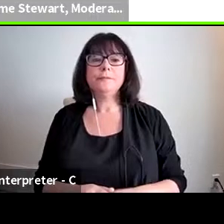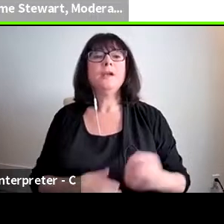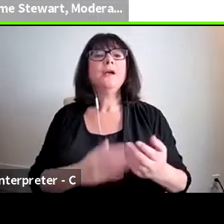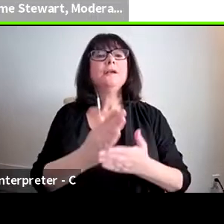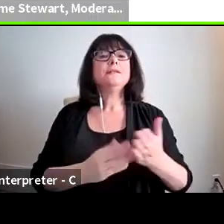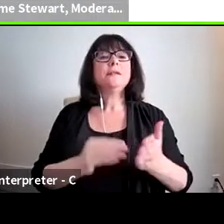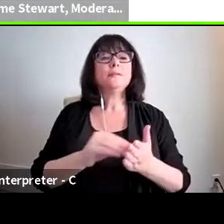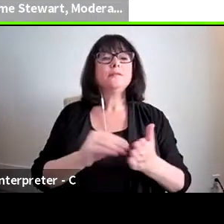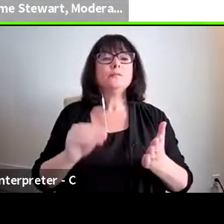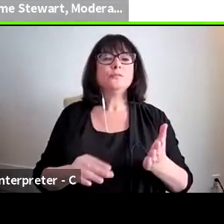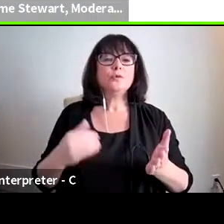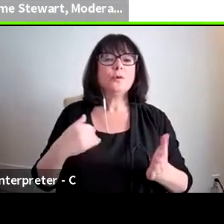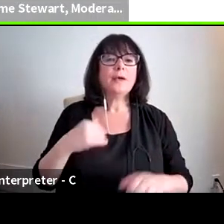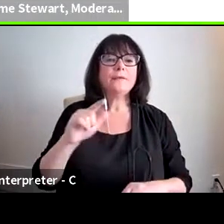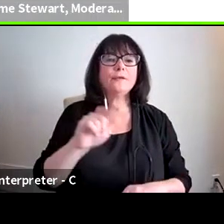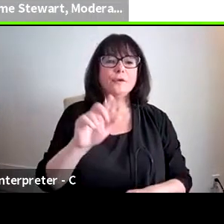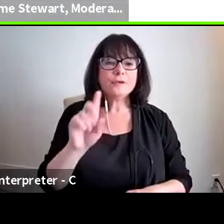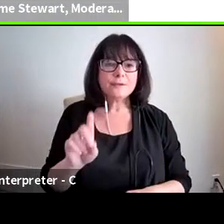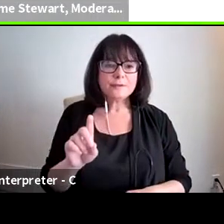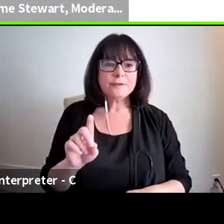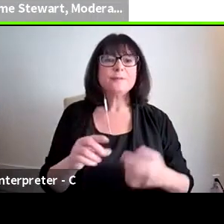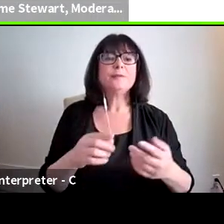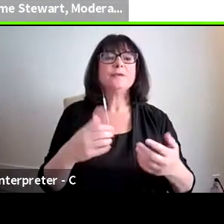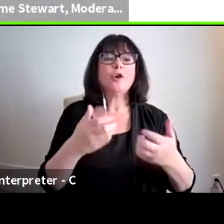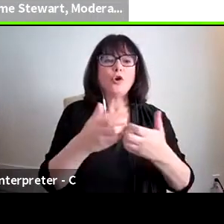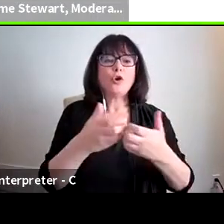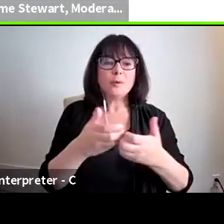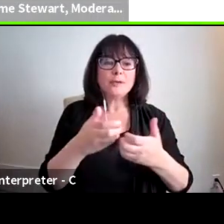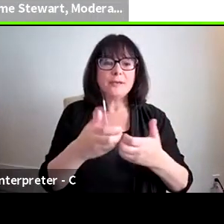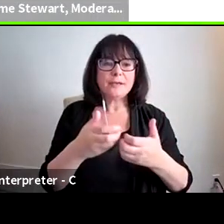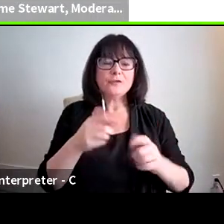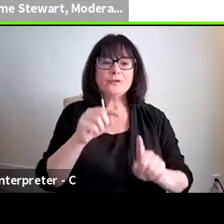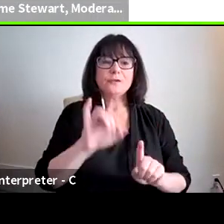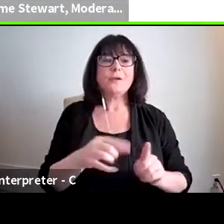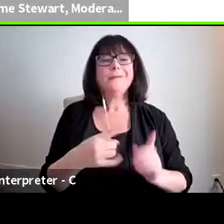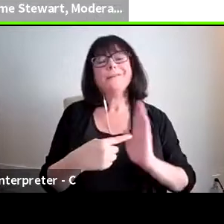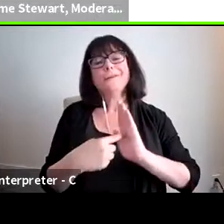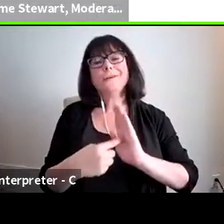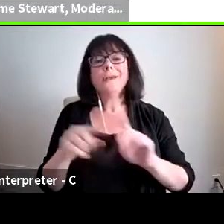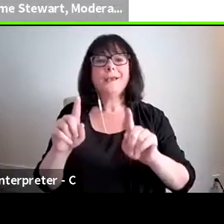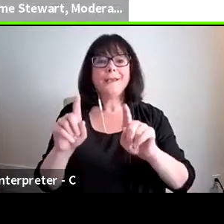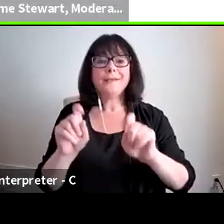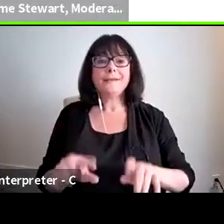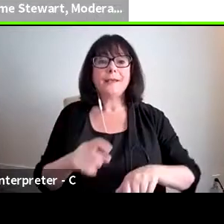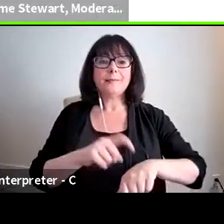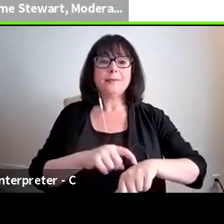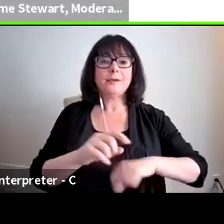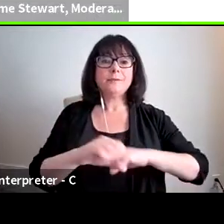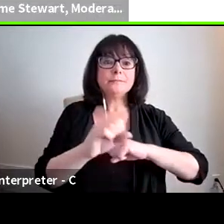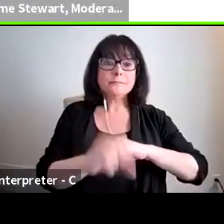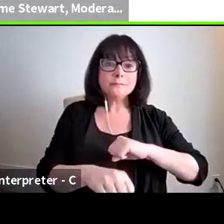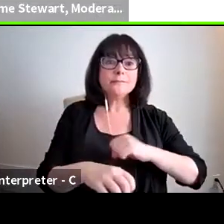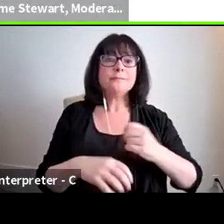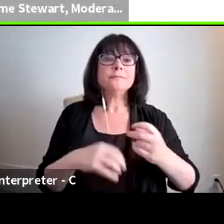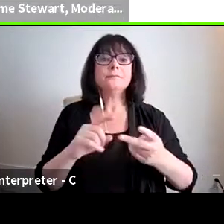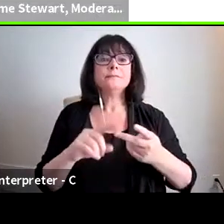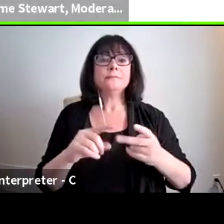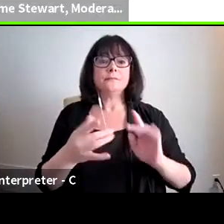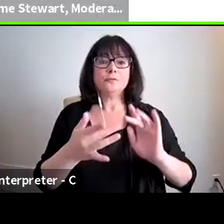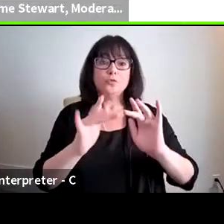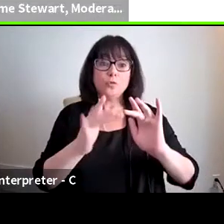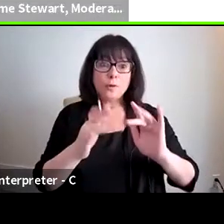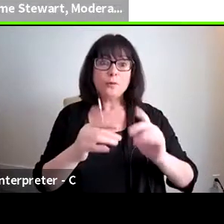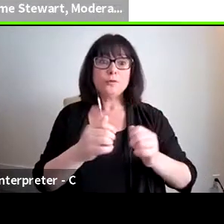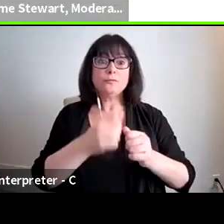learning disabilities, such as extra time on exams, tests, etc. How will these sorts of accommodations be handled with remote and online learning?